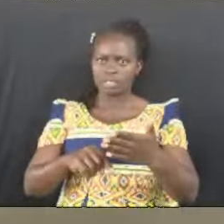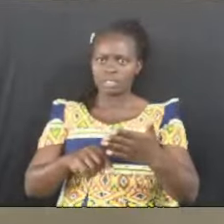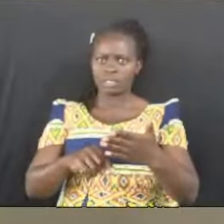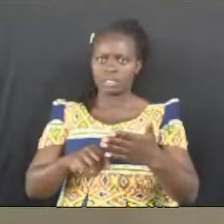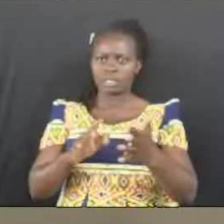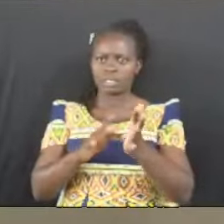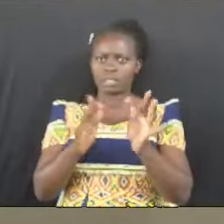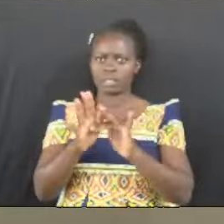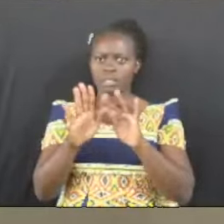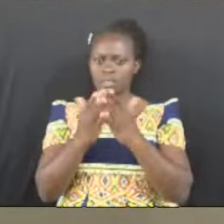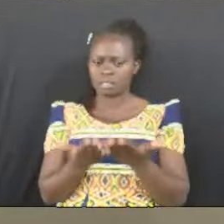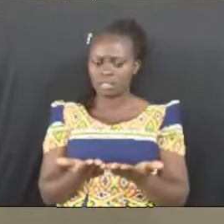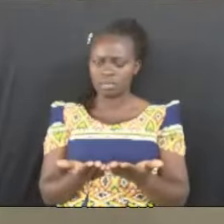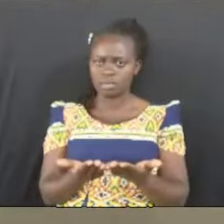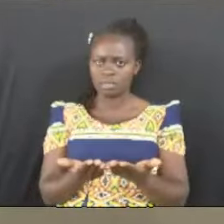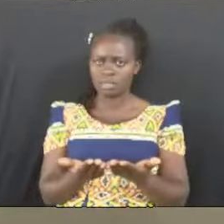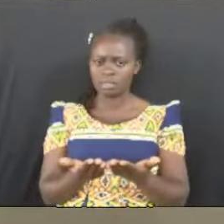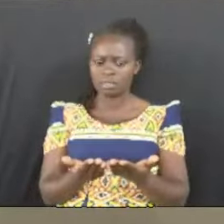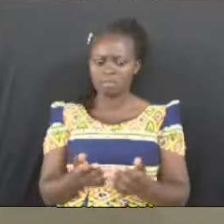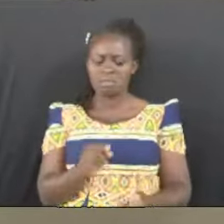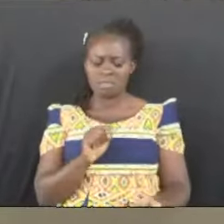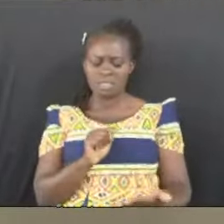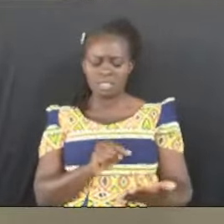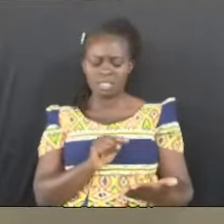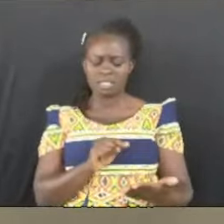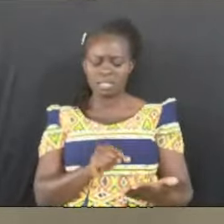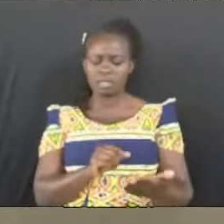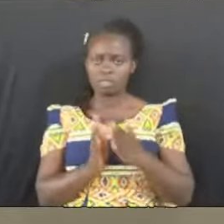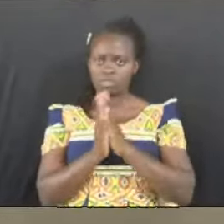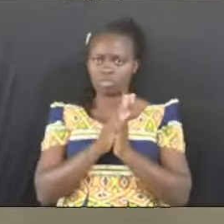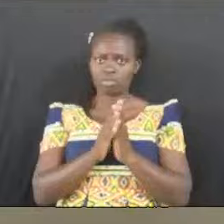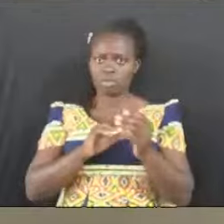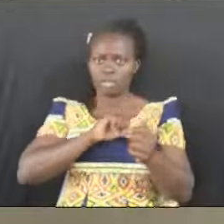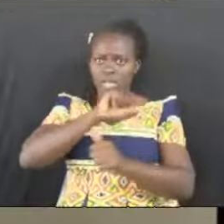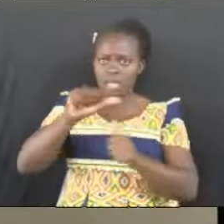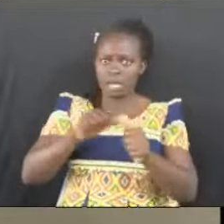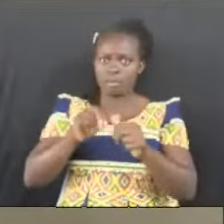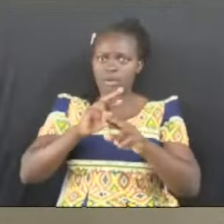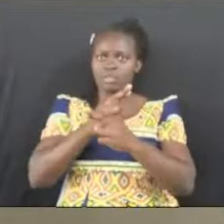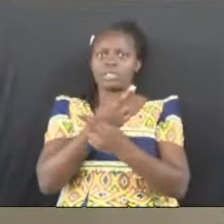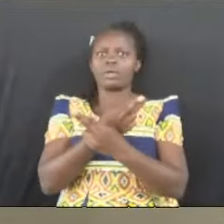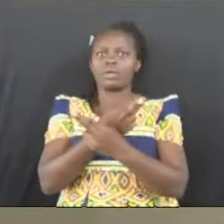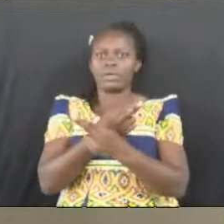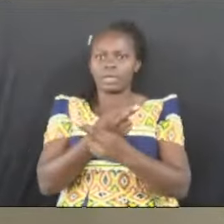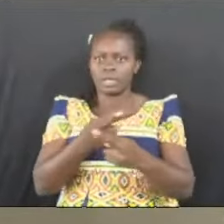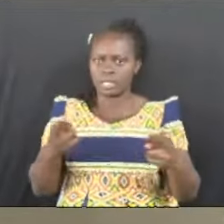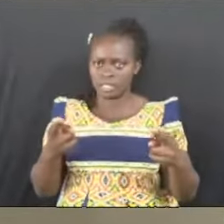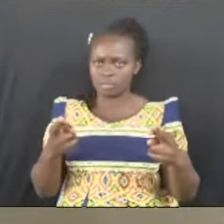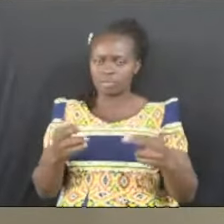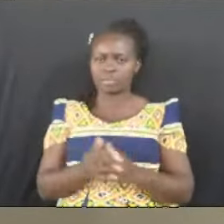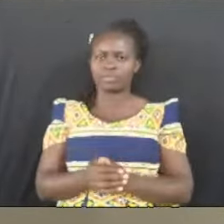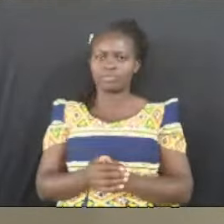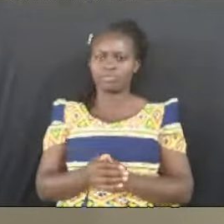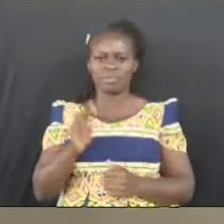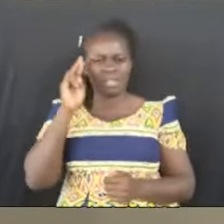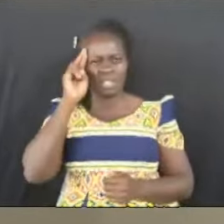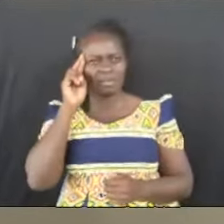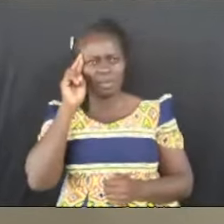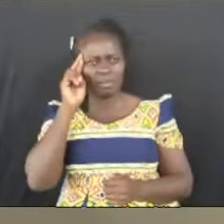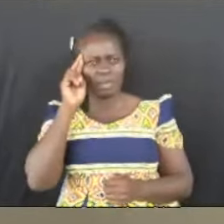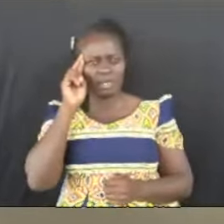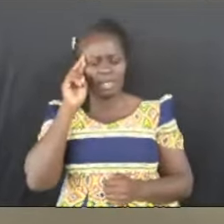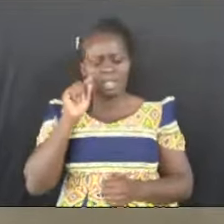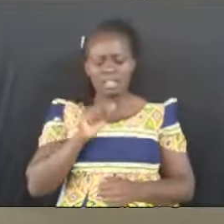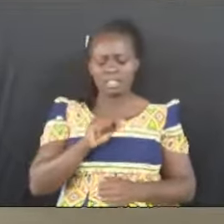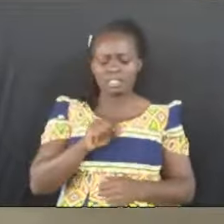actually the story of redemption, we say. But let's take it simply, the story of salvation. The